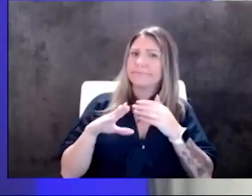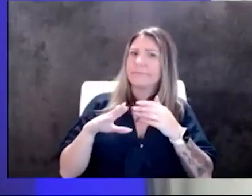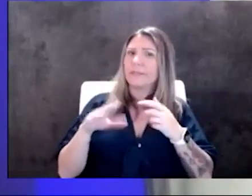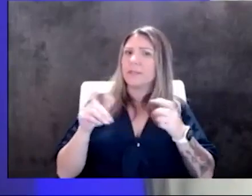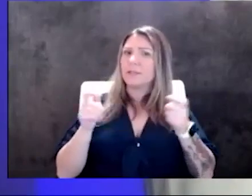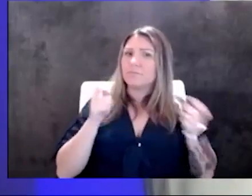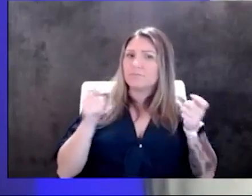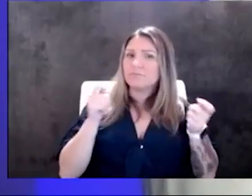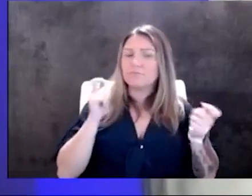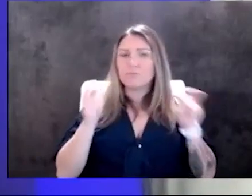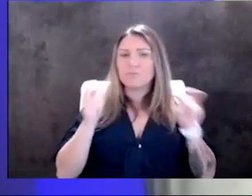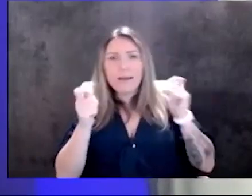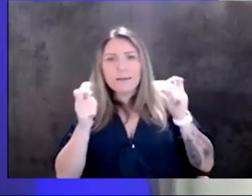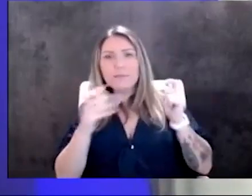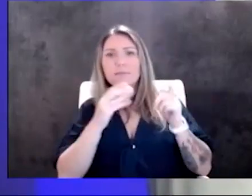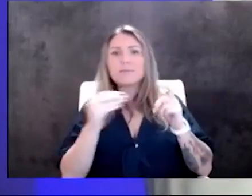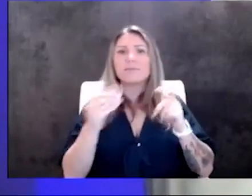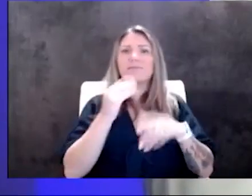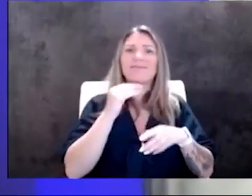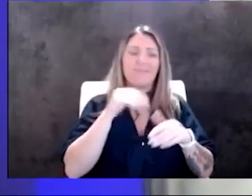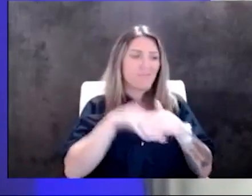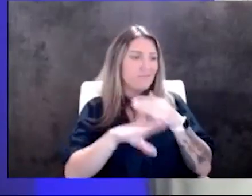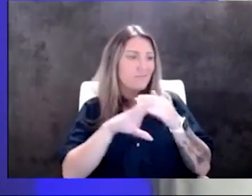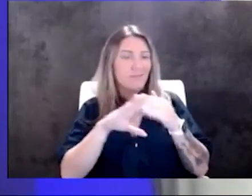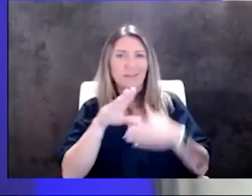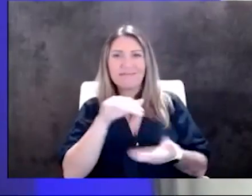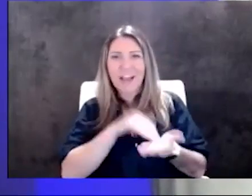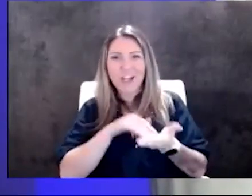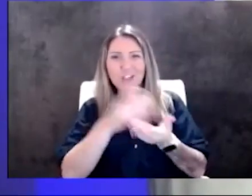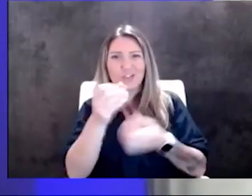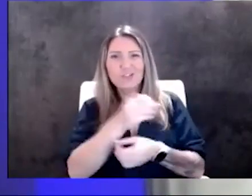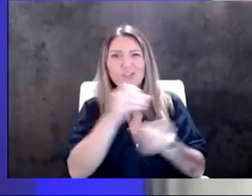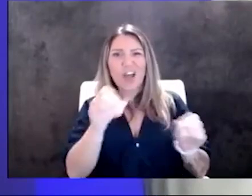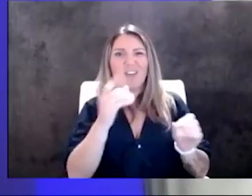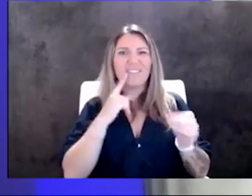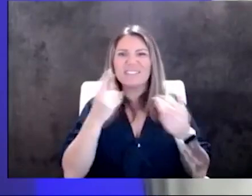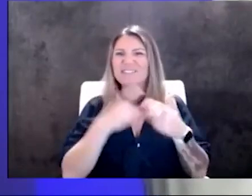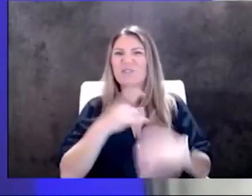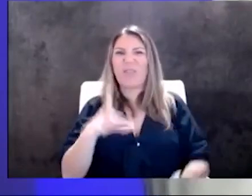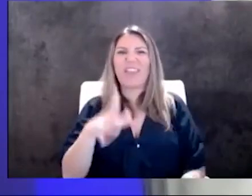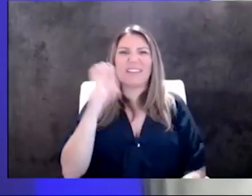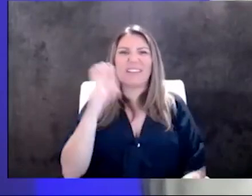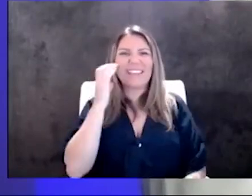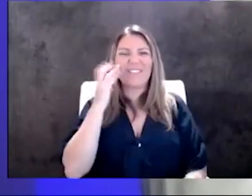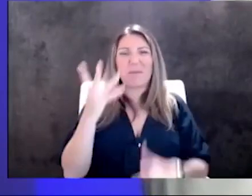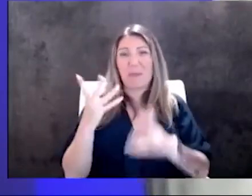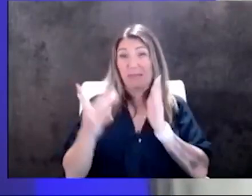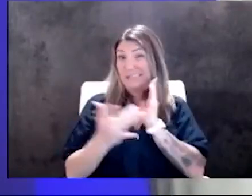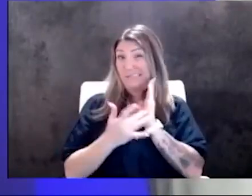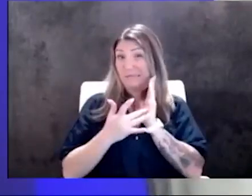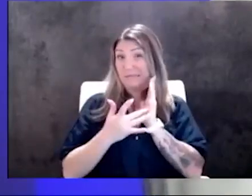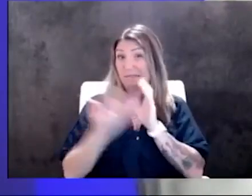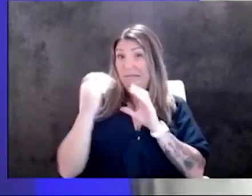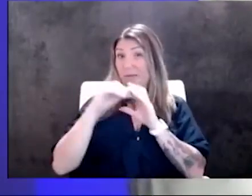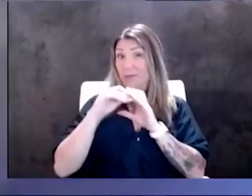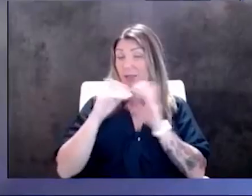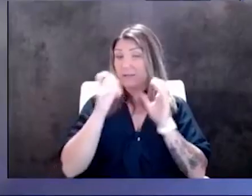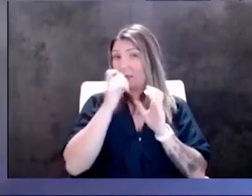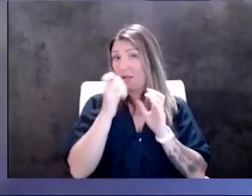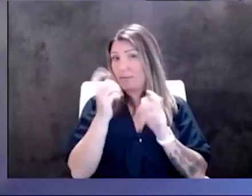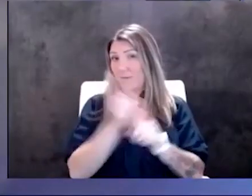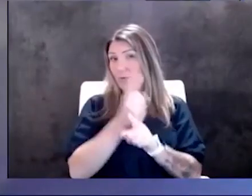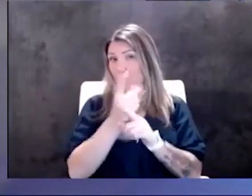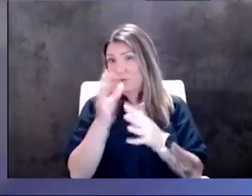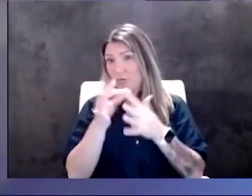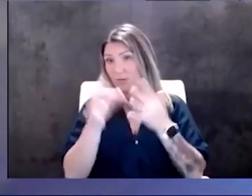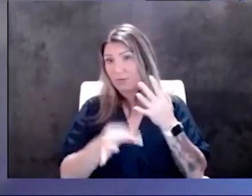into a doctor's office and messing with stuff and doesn't really like even owning a cell phone, maybe having a technological medical implant is not the right option. So what would be the other